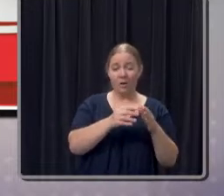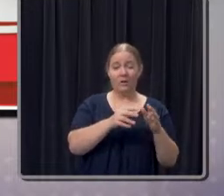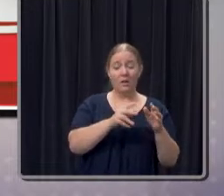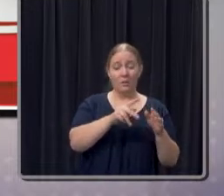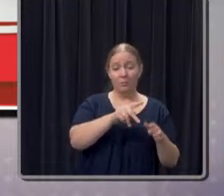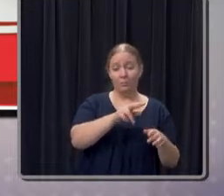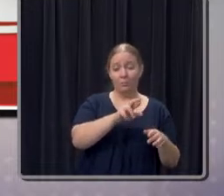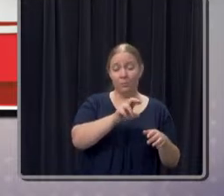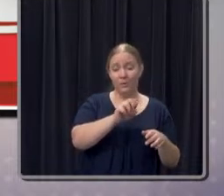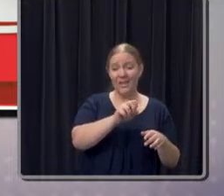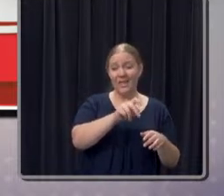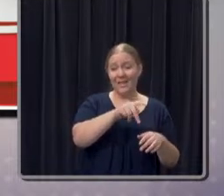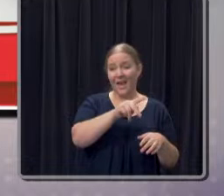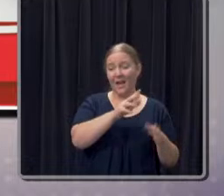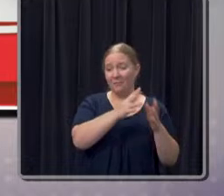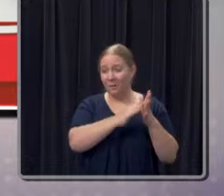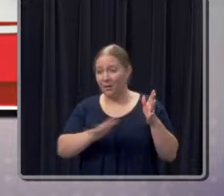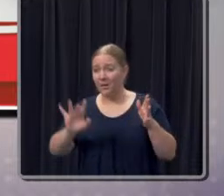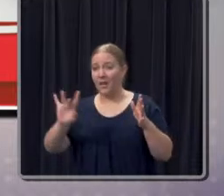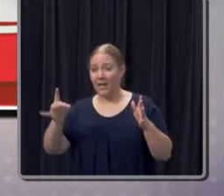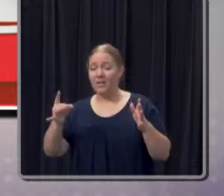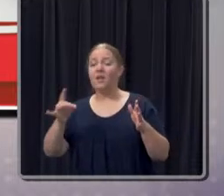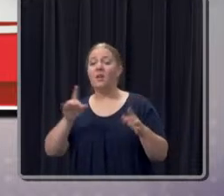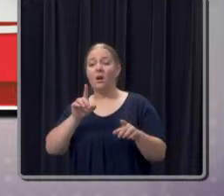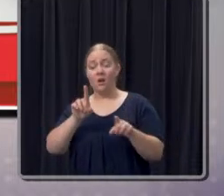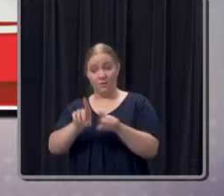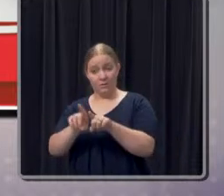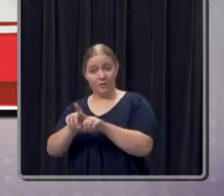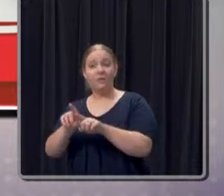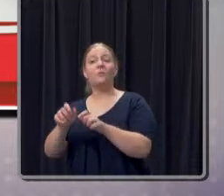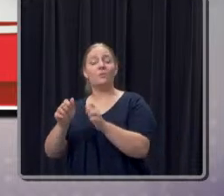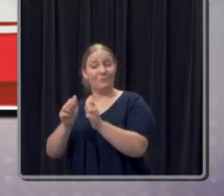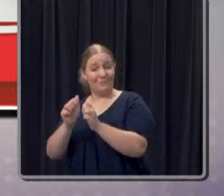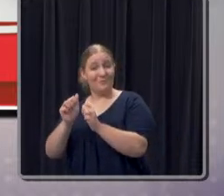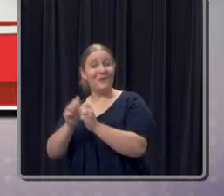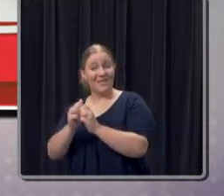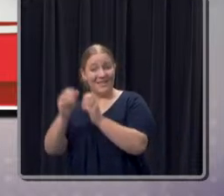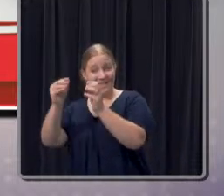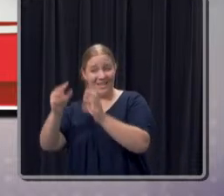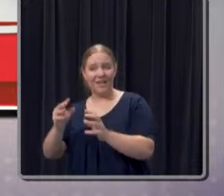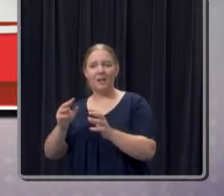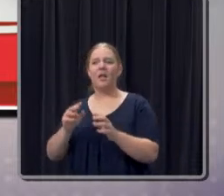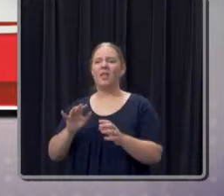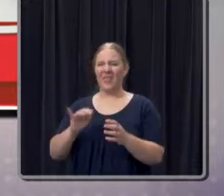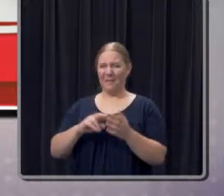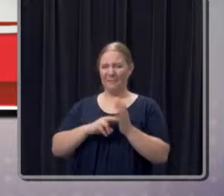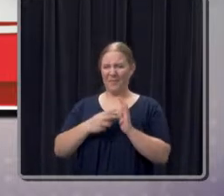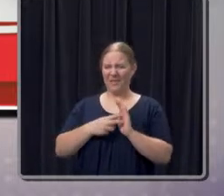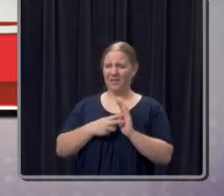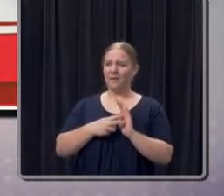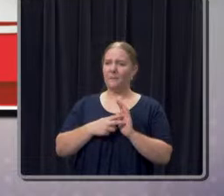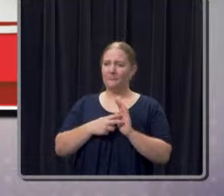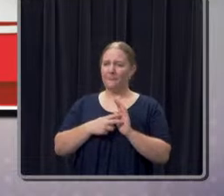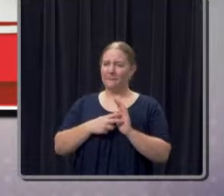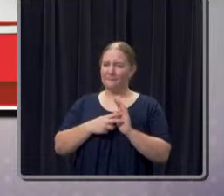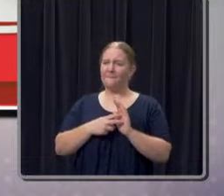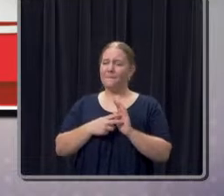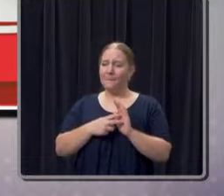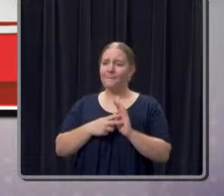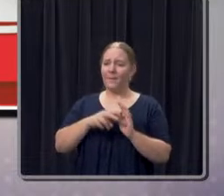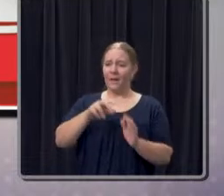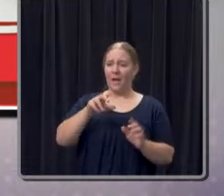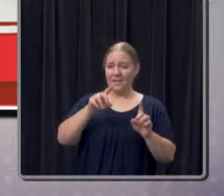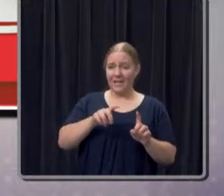level, building, whatever that may be, as well as we work with teachers. And by assessment literacy is that whole idea that we have